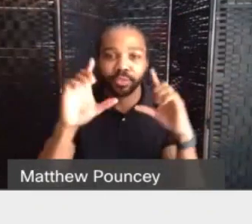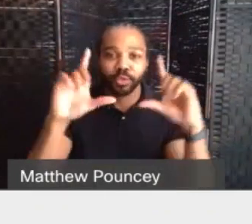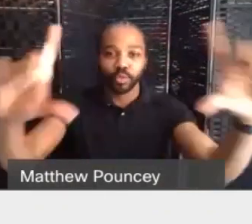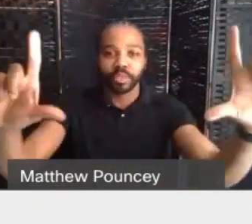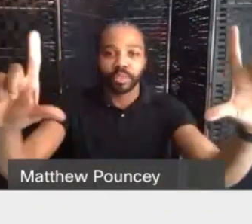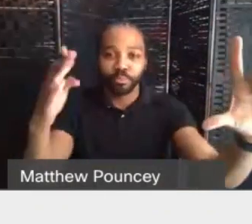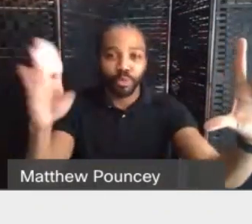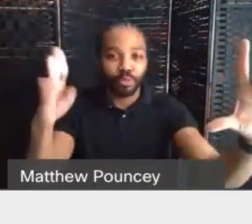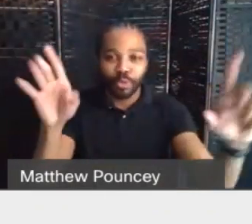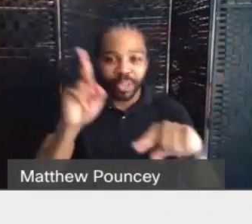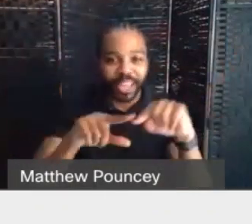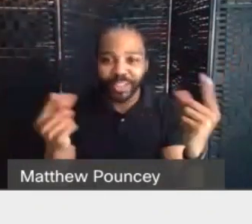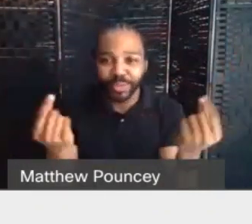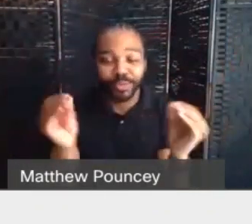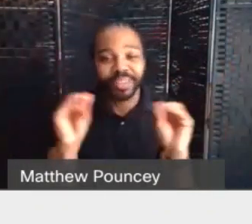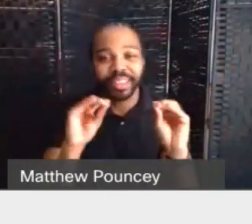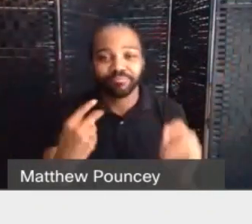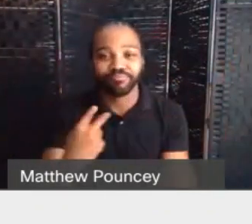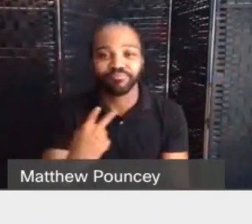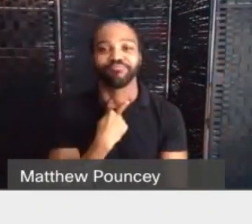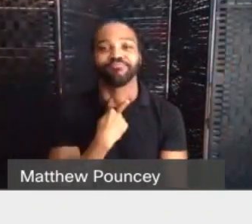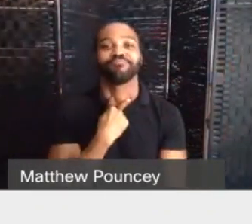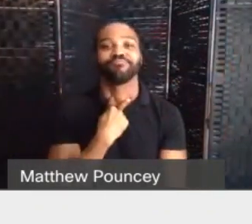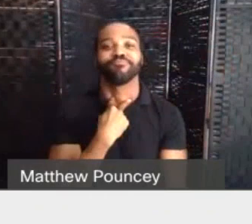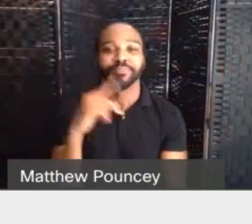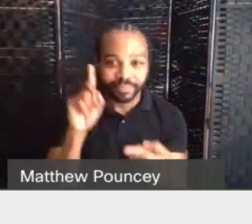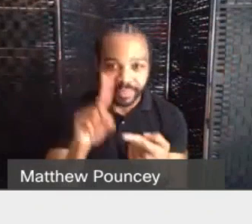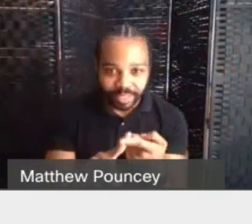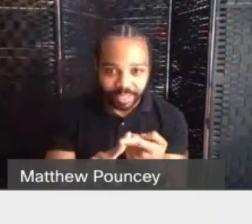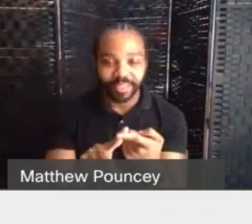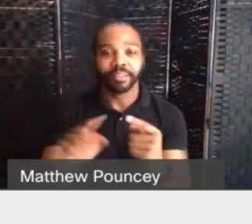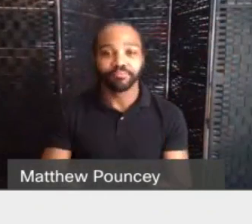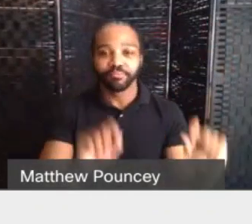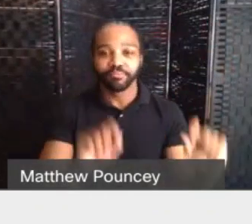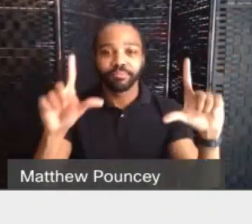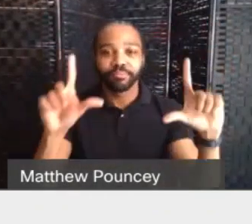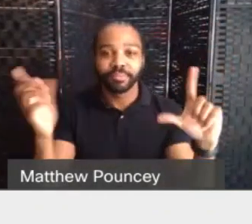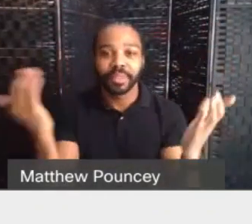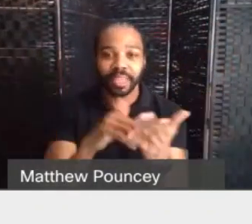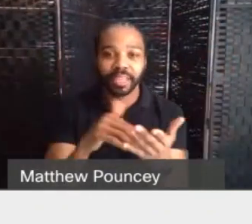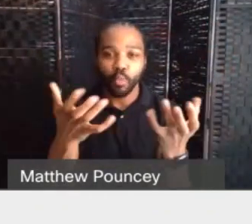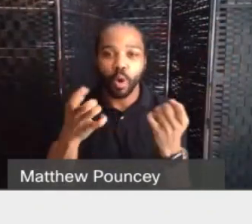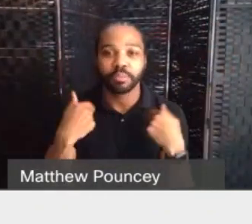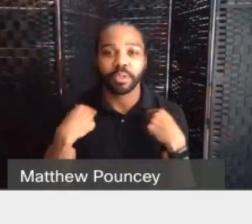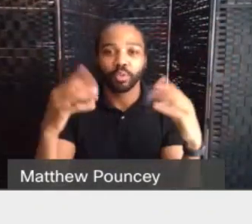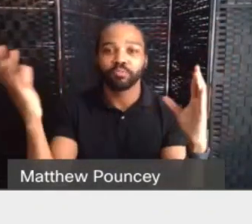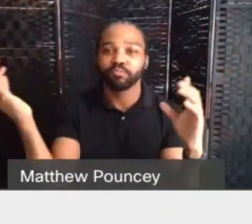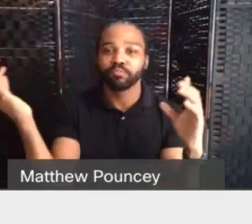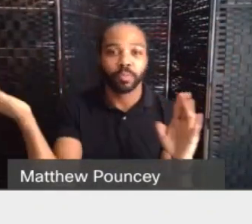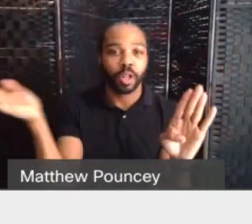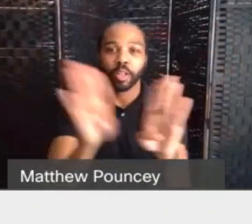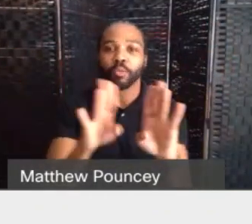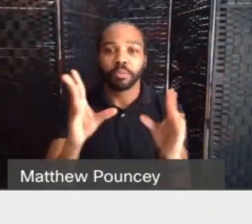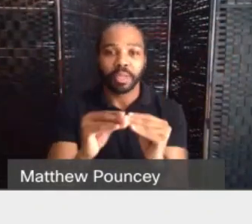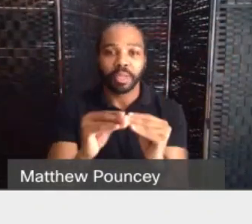really nothing you can do about it until you boot back up. So he wants me to close out the call or take